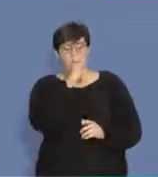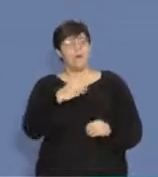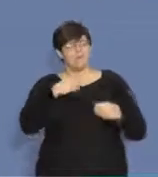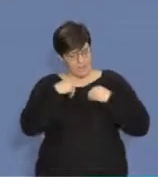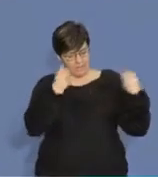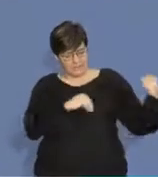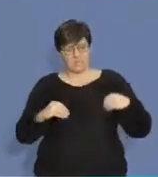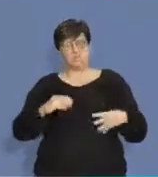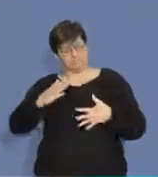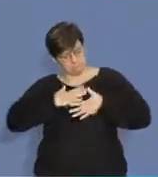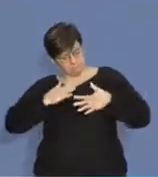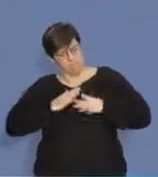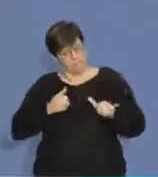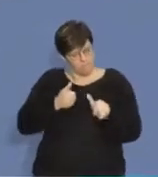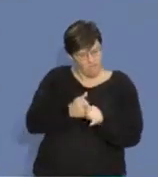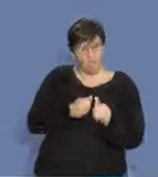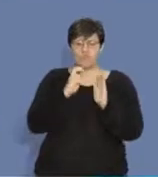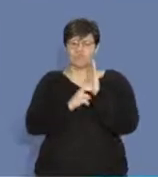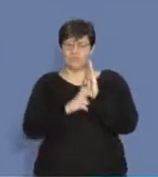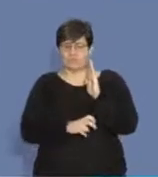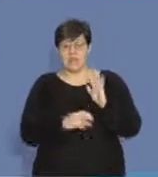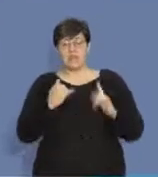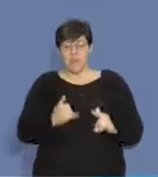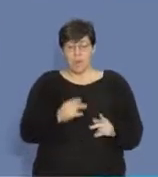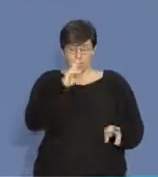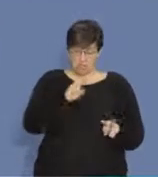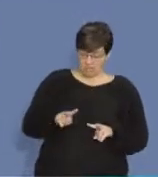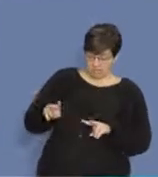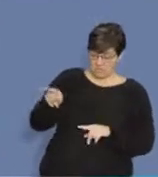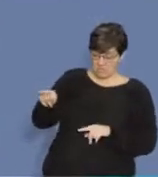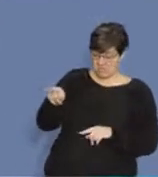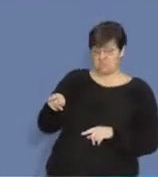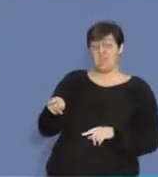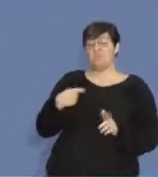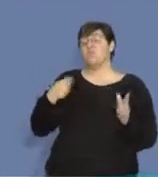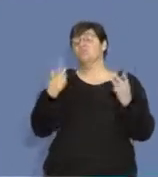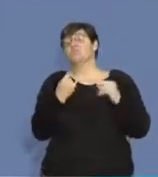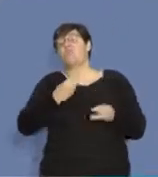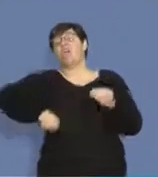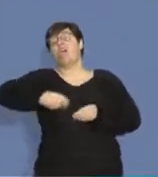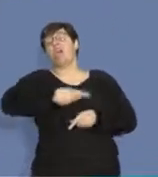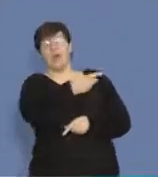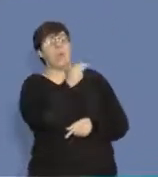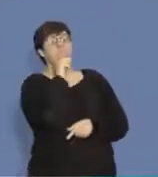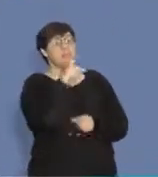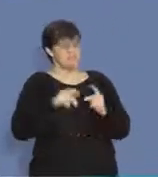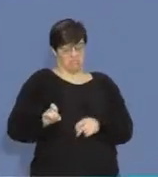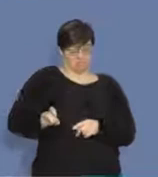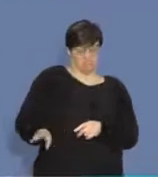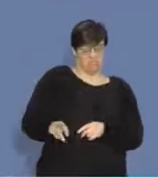your enterprise will be affected. Once this becomes public knowledge, you are then seen as